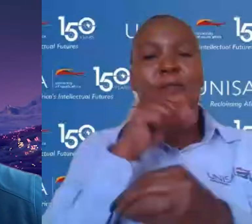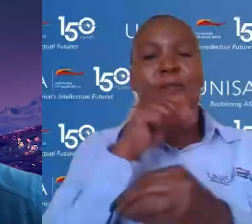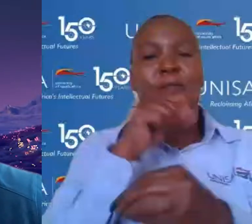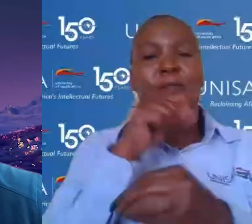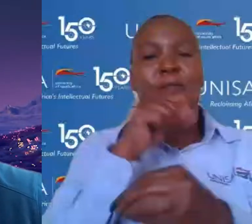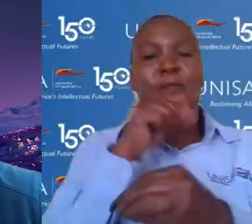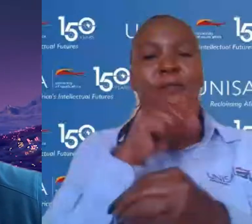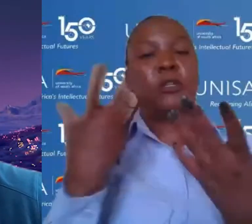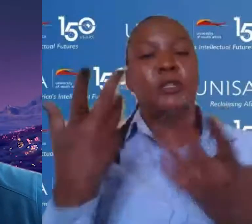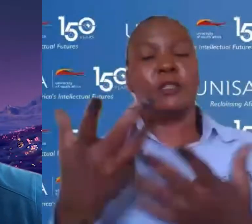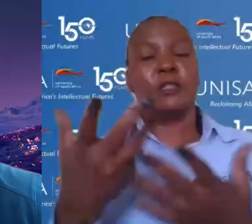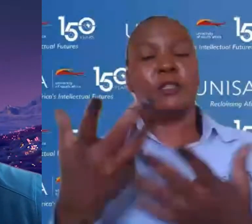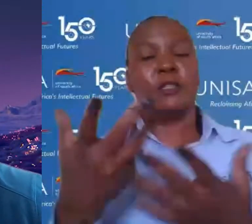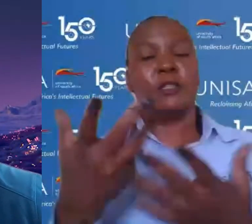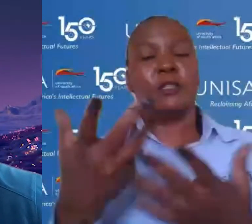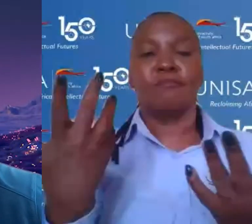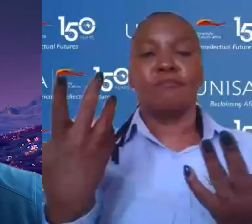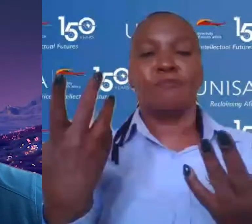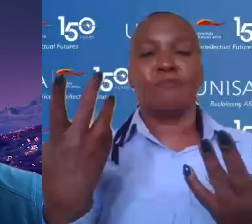on Friday, you will see